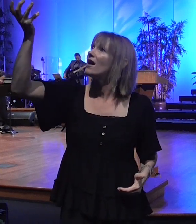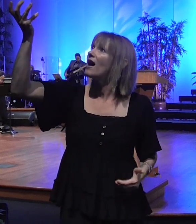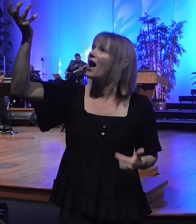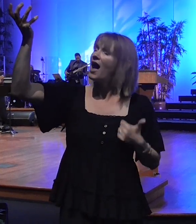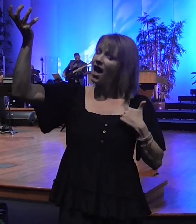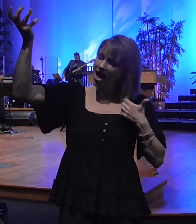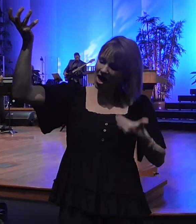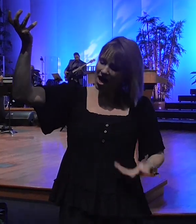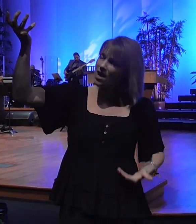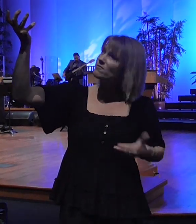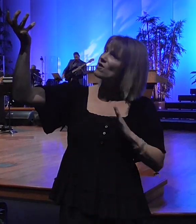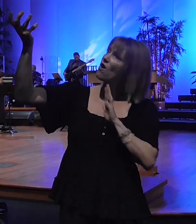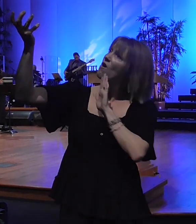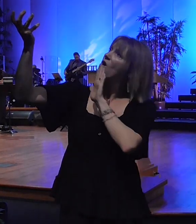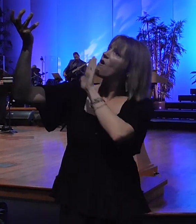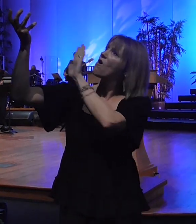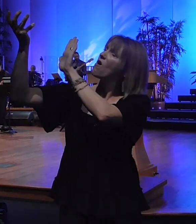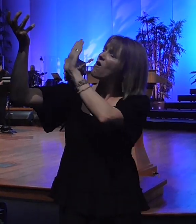am